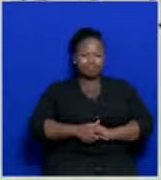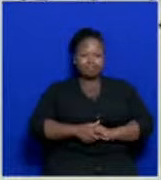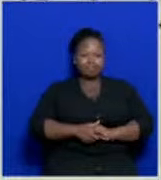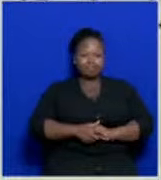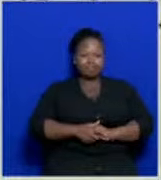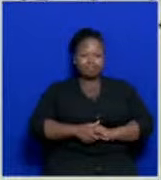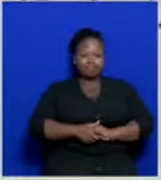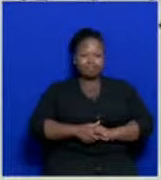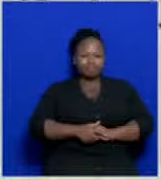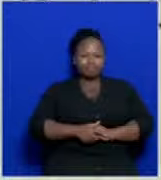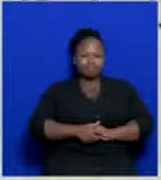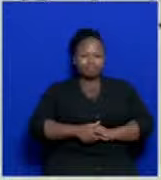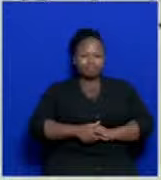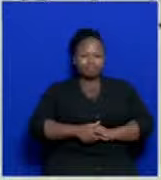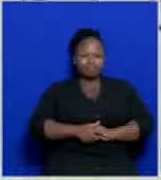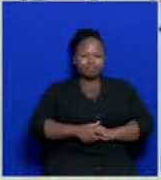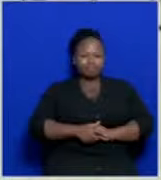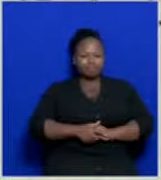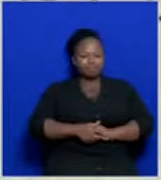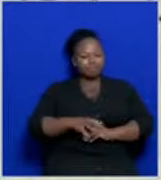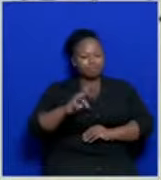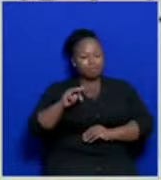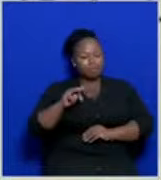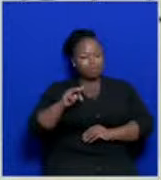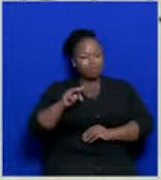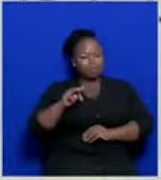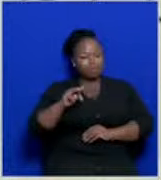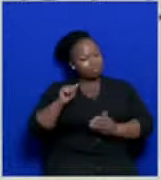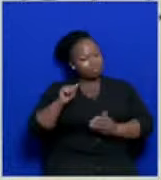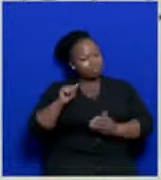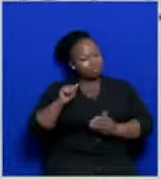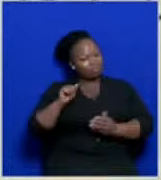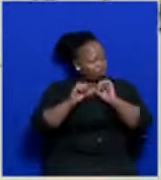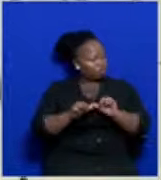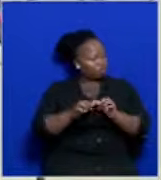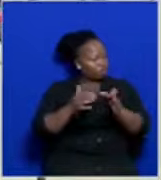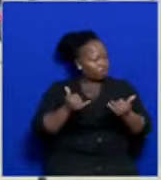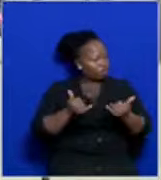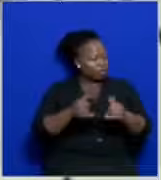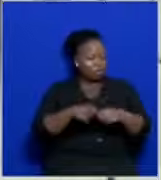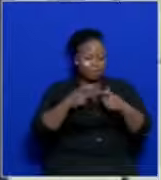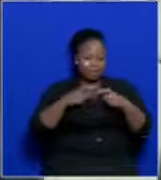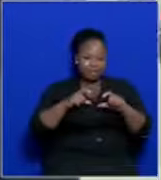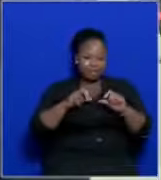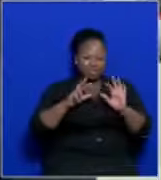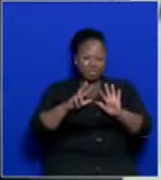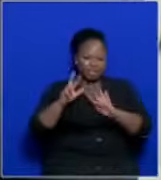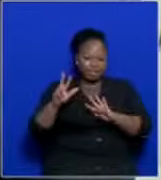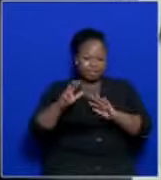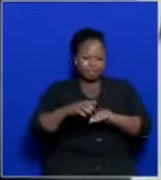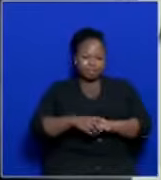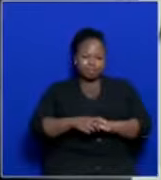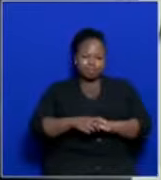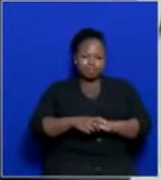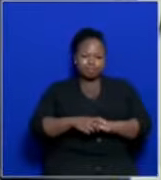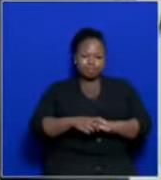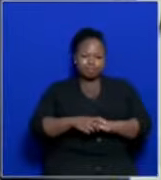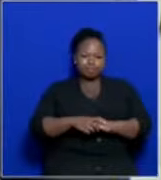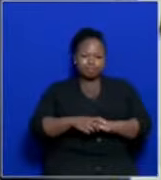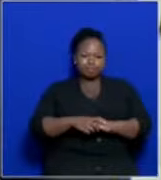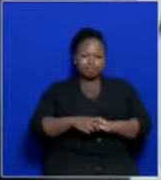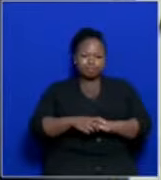Mr. Magagula, then continuing your statement, we are now at your paragraph 88. No, 87,